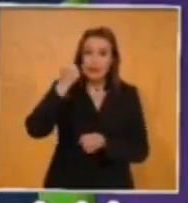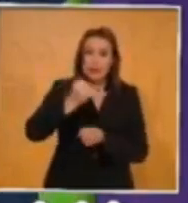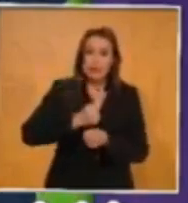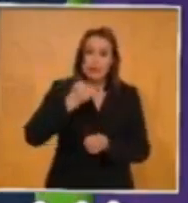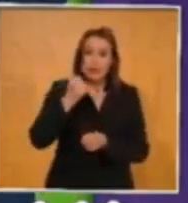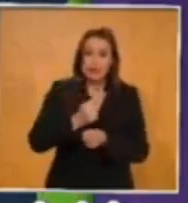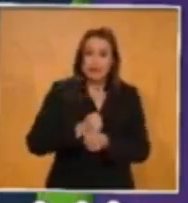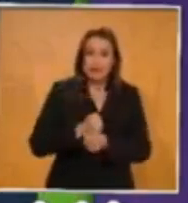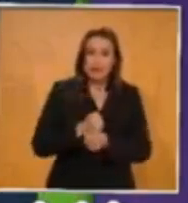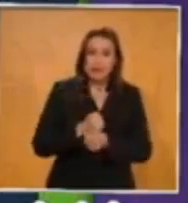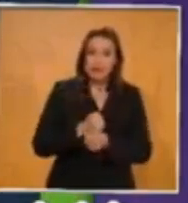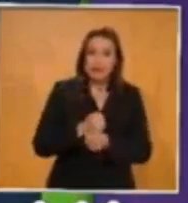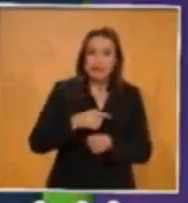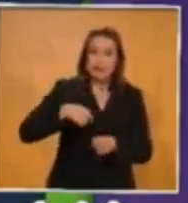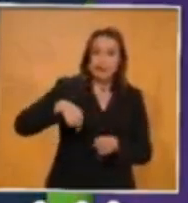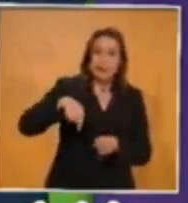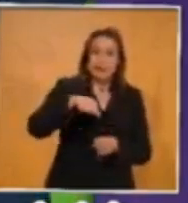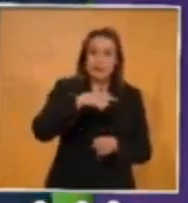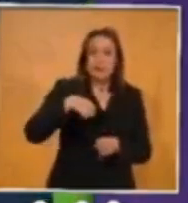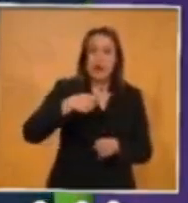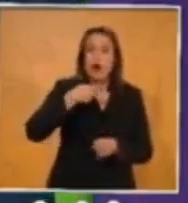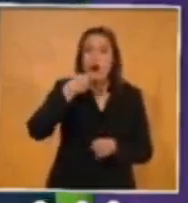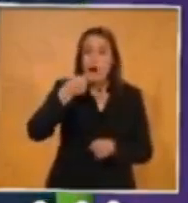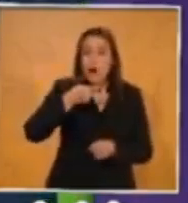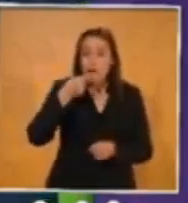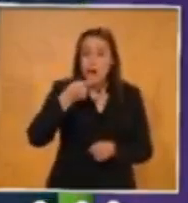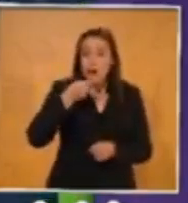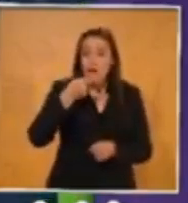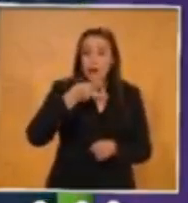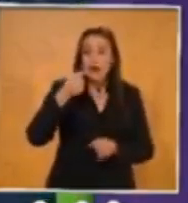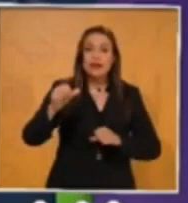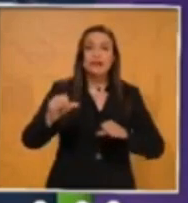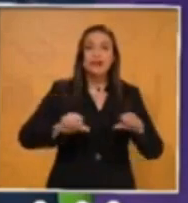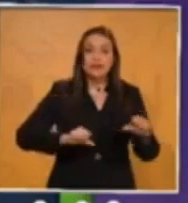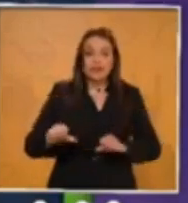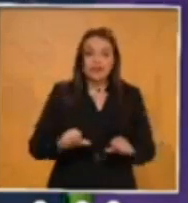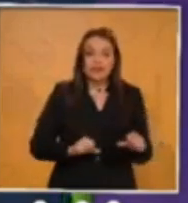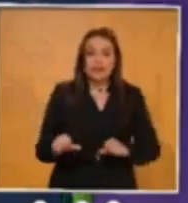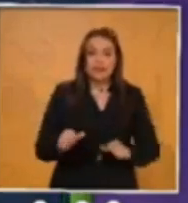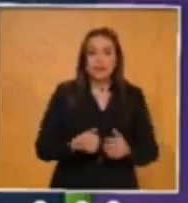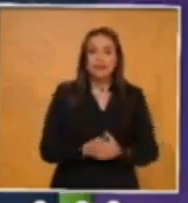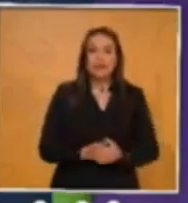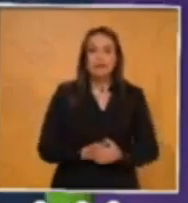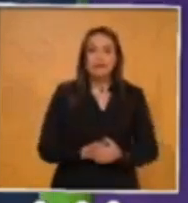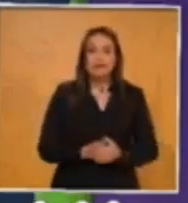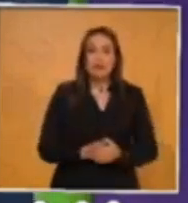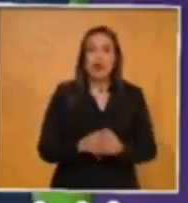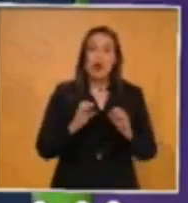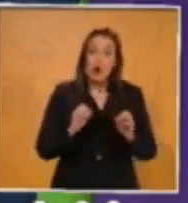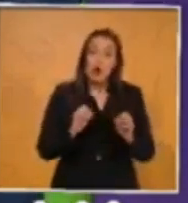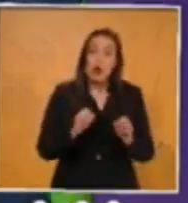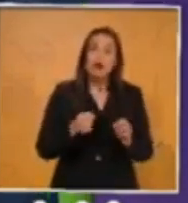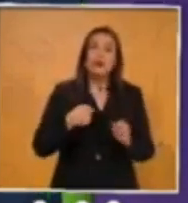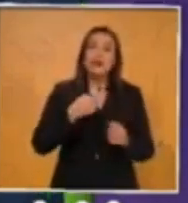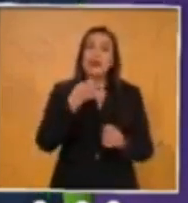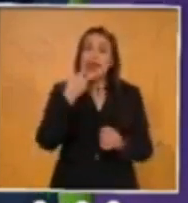our oral activity, oral practice, our oral expressions.